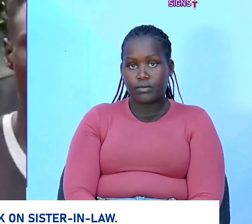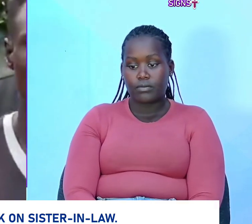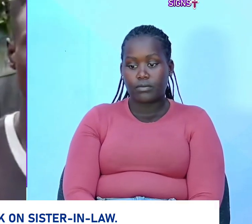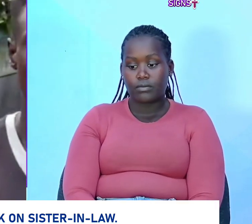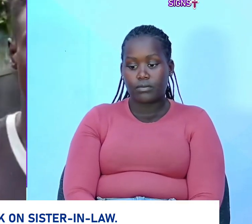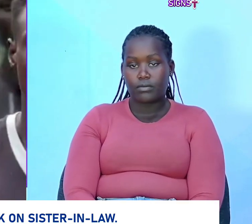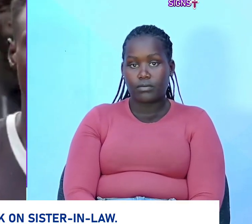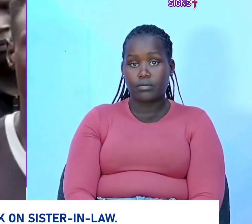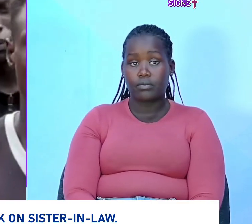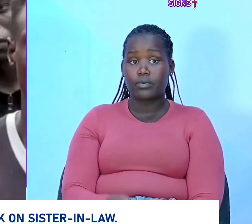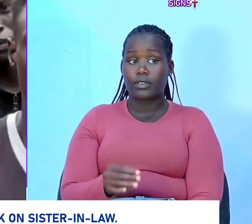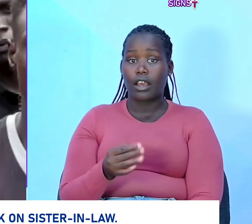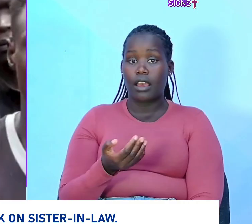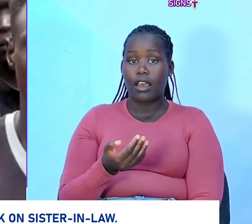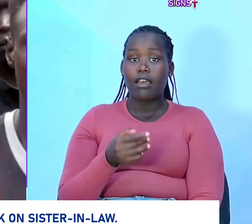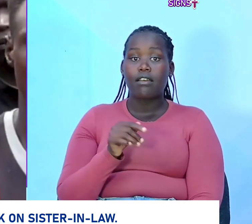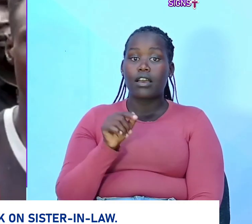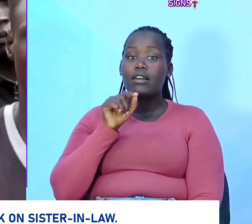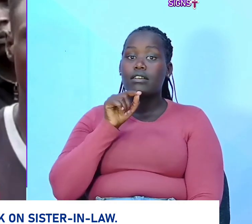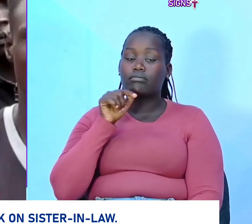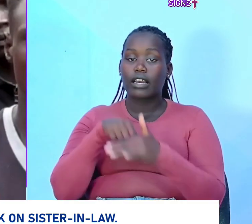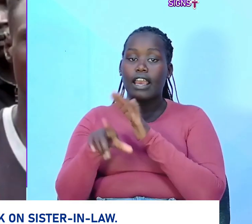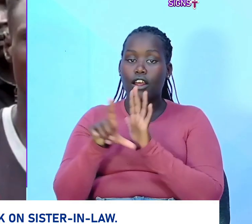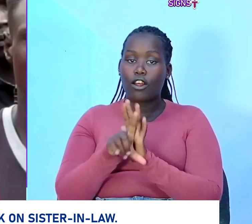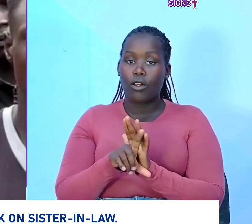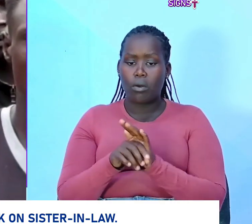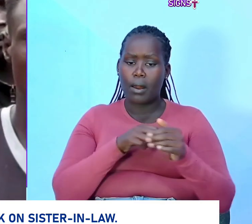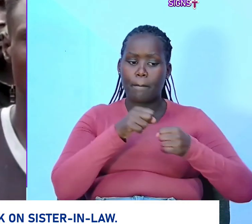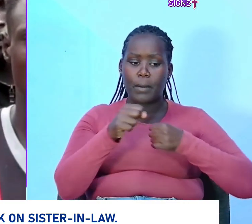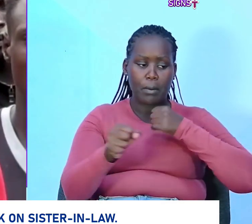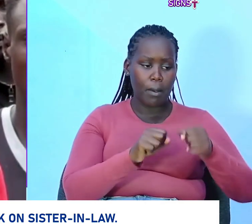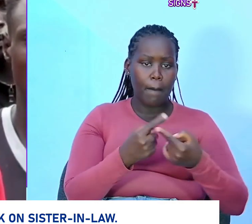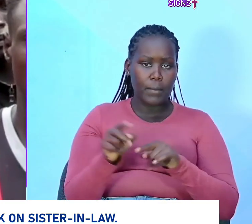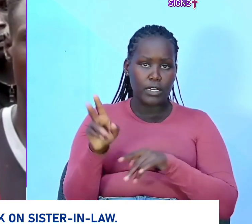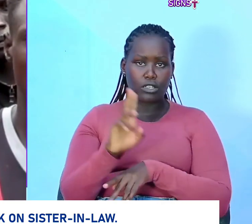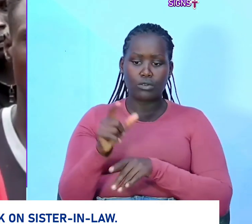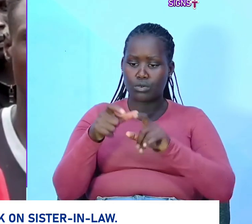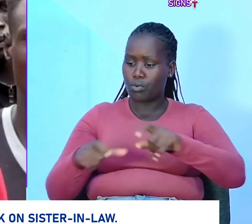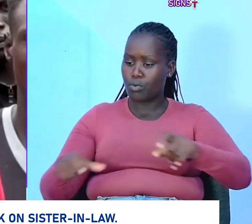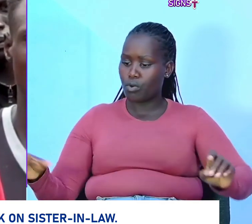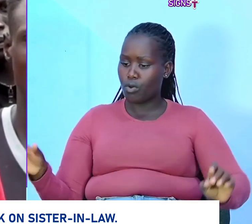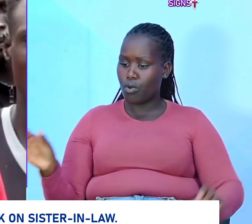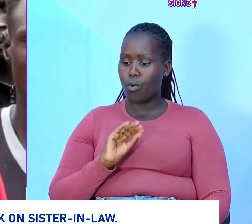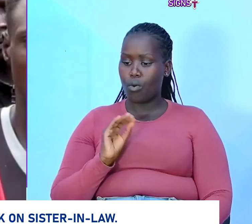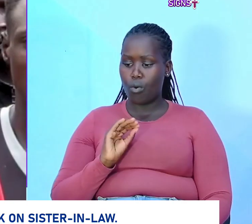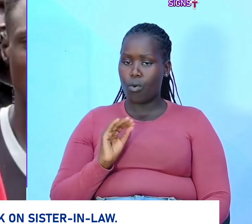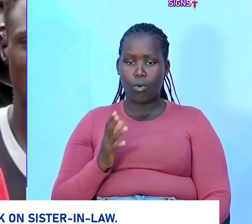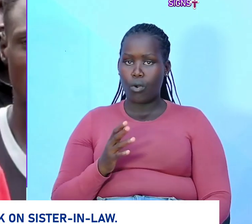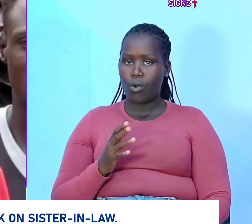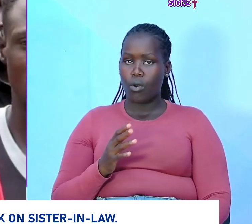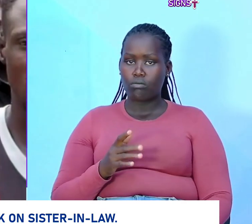Shemeji alipiga huyu tu mangumi na kukanyaga. Hajatumia silaha yote. Wanaume wawili wapiga mwanamke mmoja. Hiyo ni haki